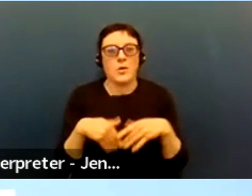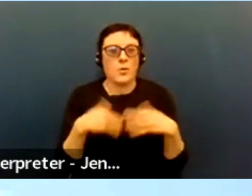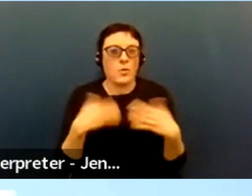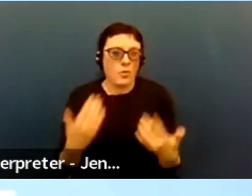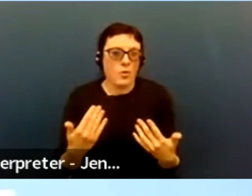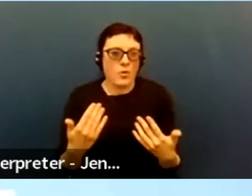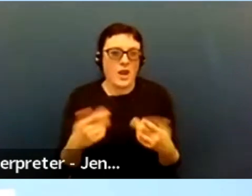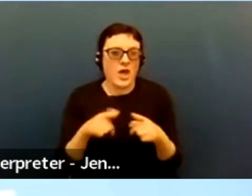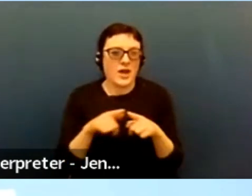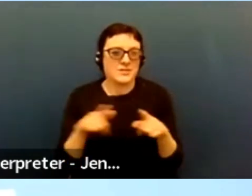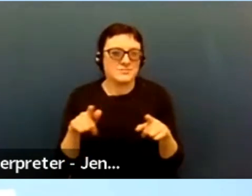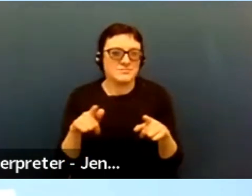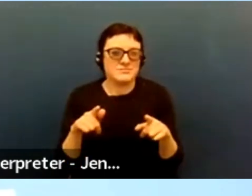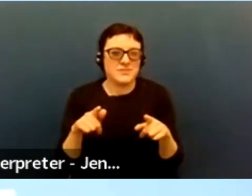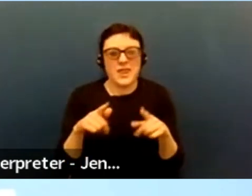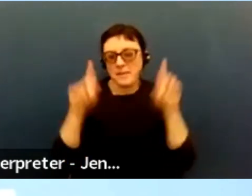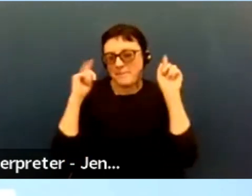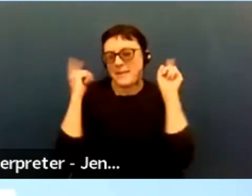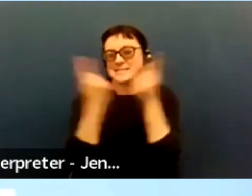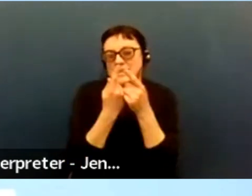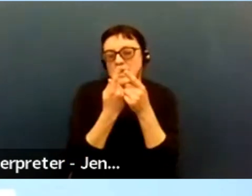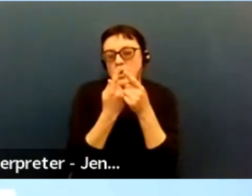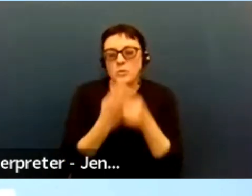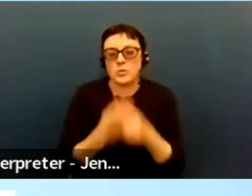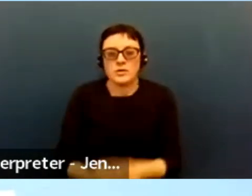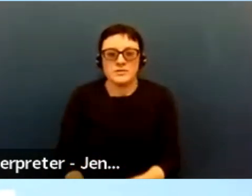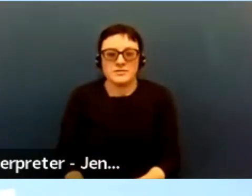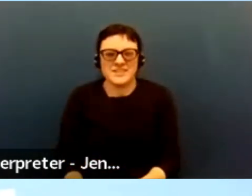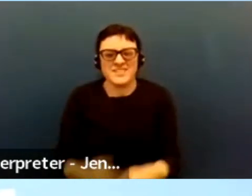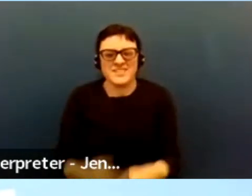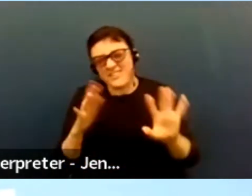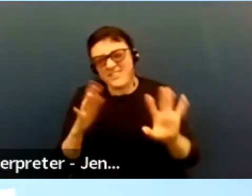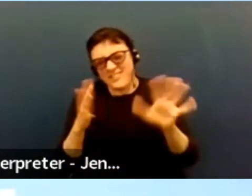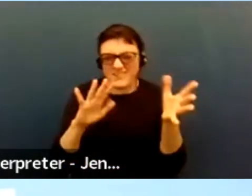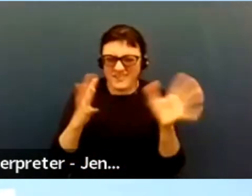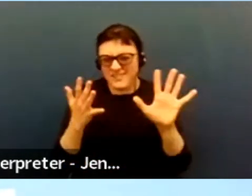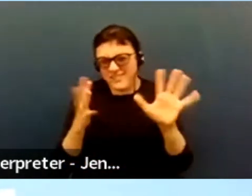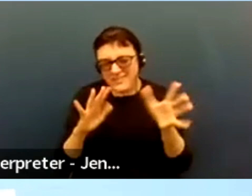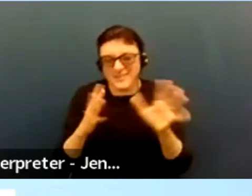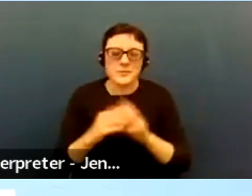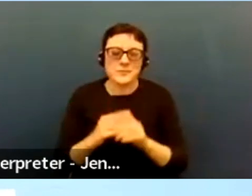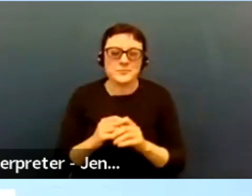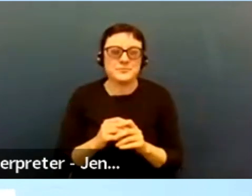looks very, it's kind of like LA and a kind of